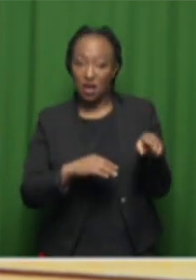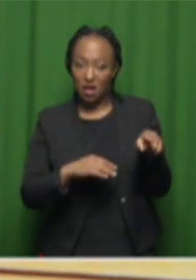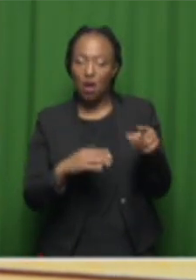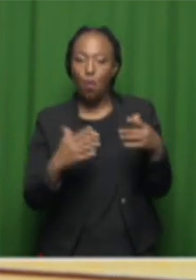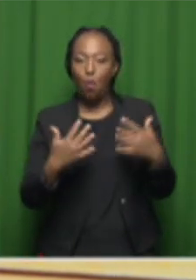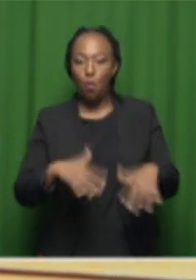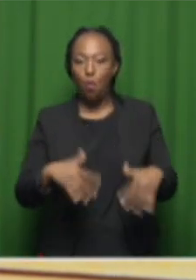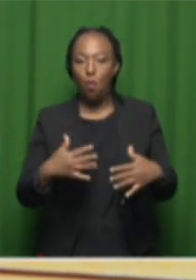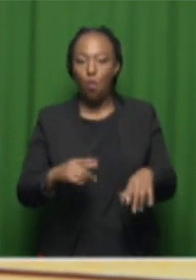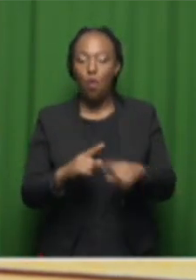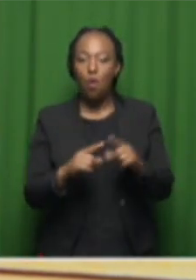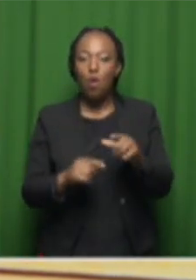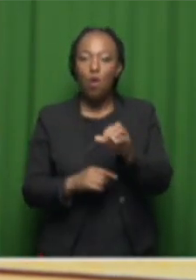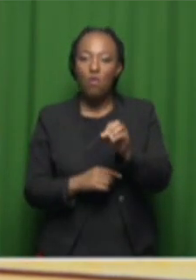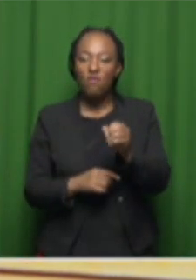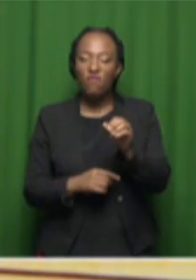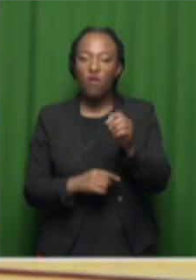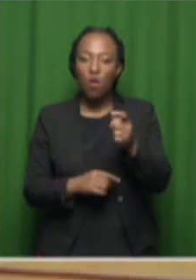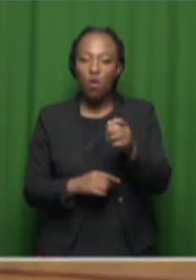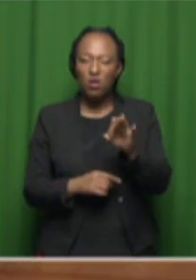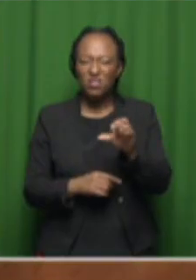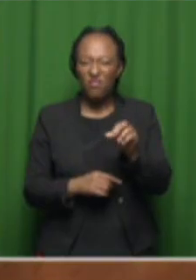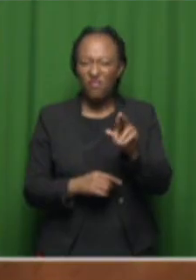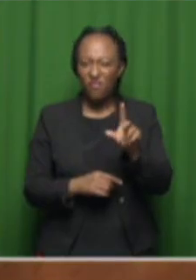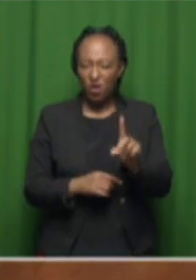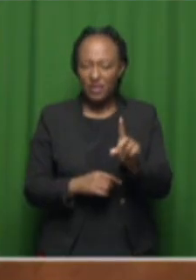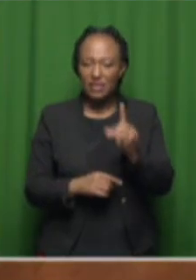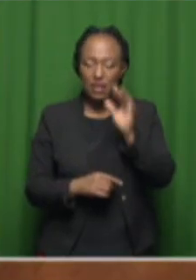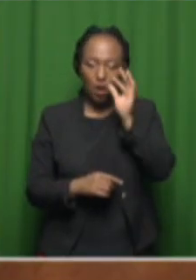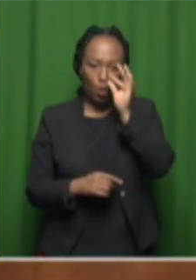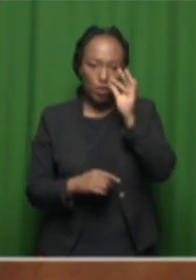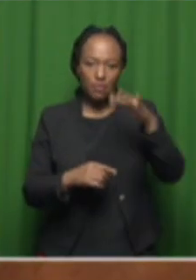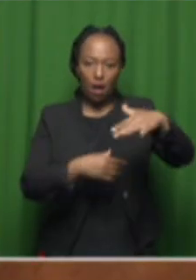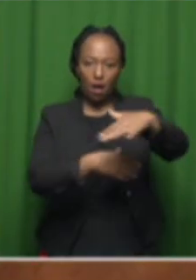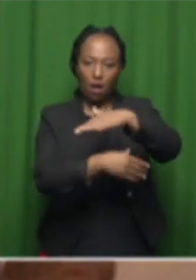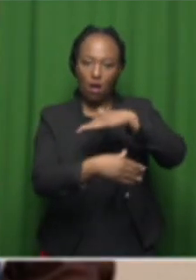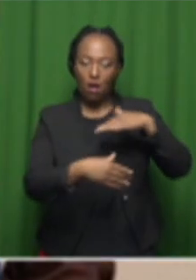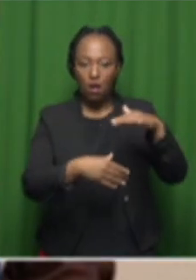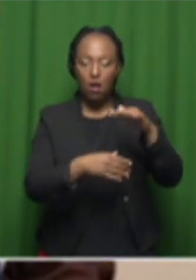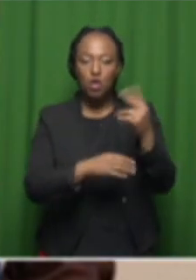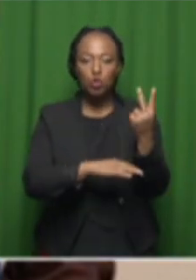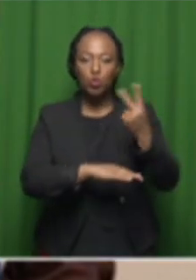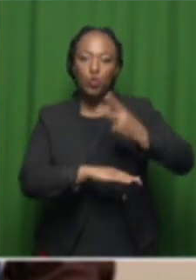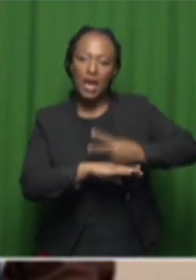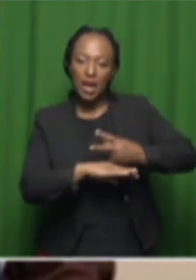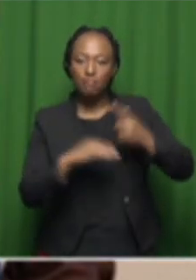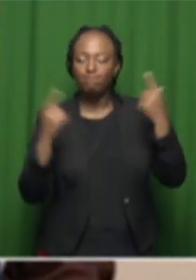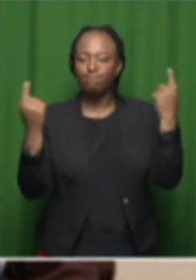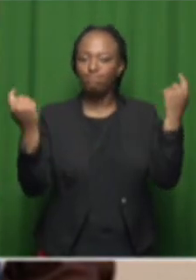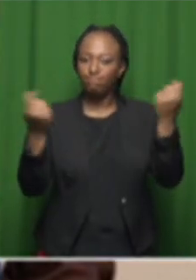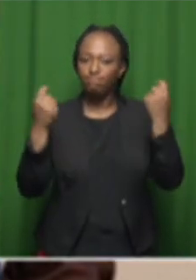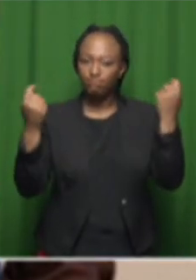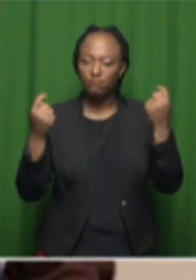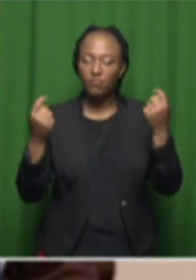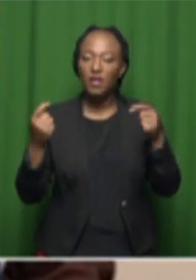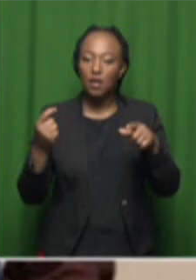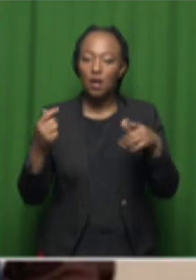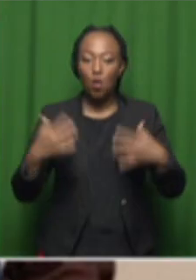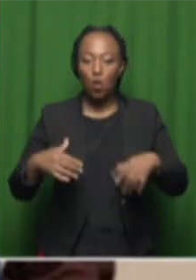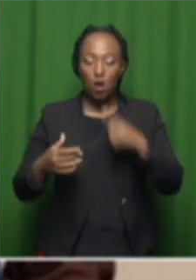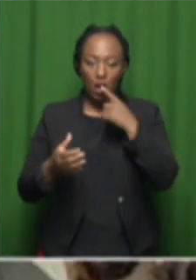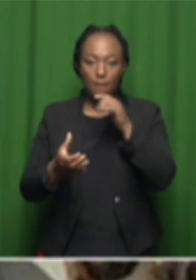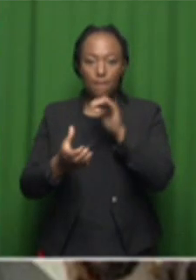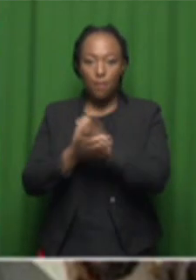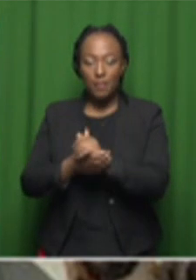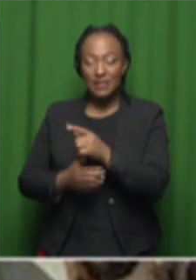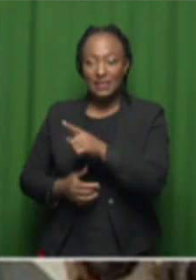the vibrant heart of the Oxford Parks Precinct in Rosebank. This highly anticipated two-day festival market promises to be a celebration of